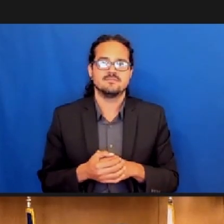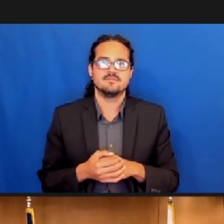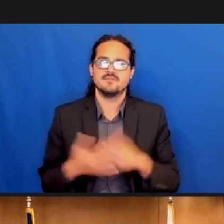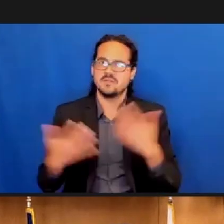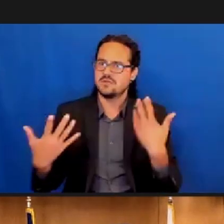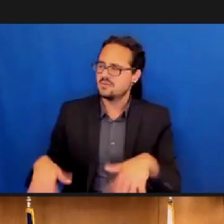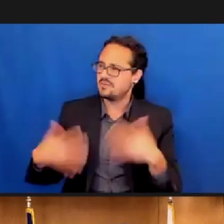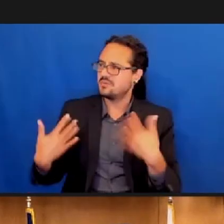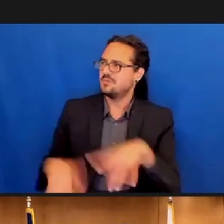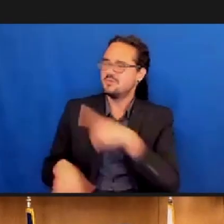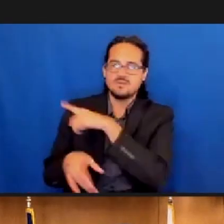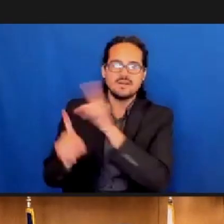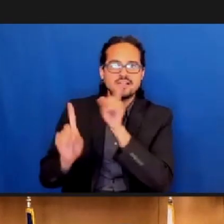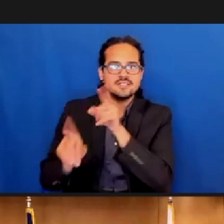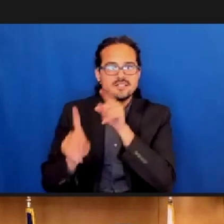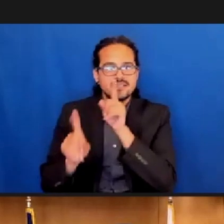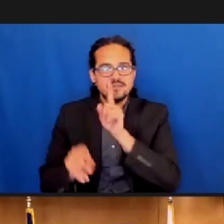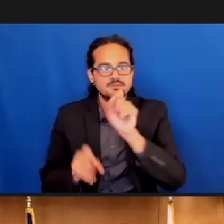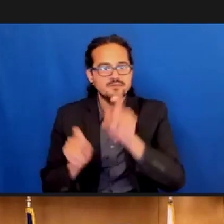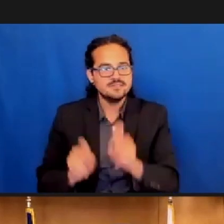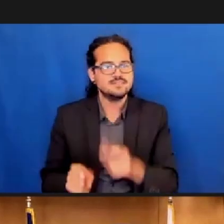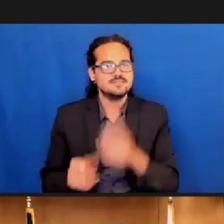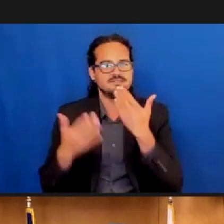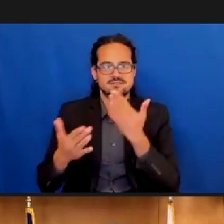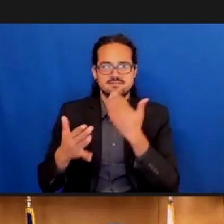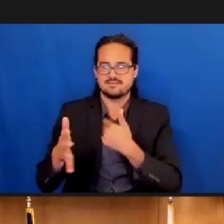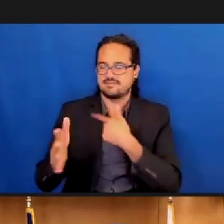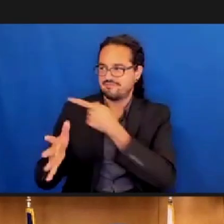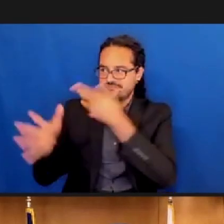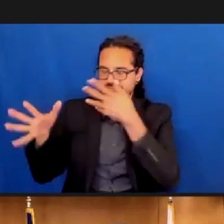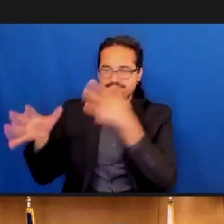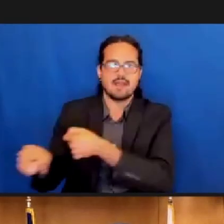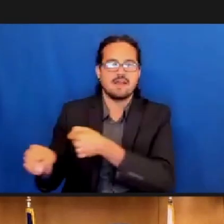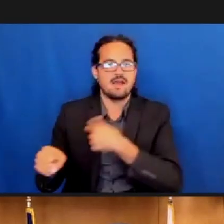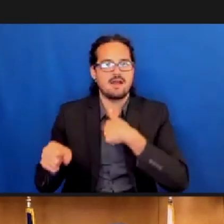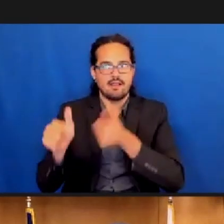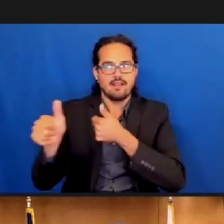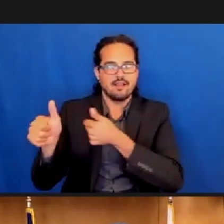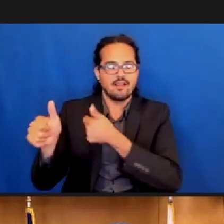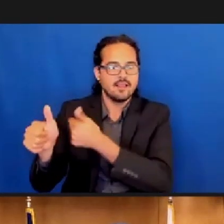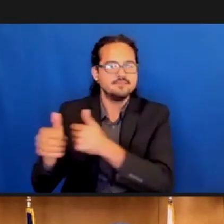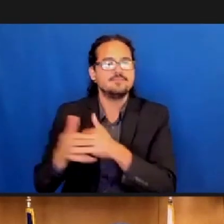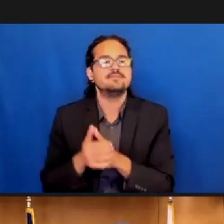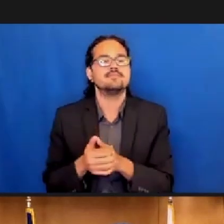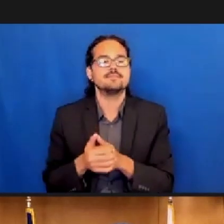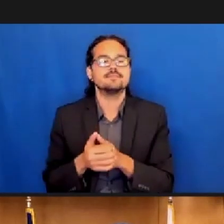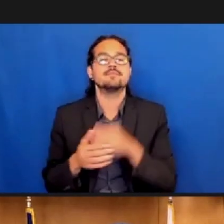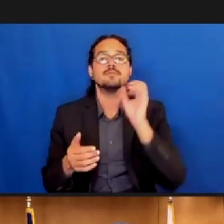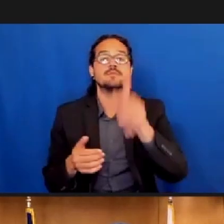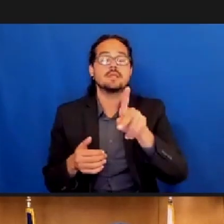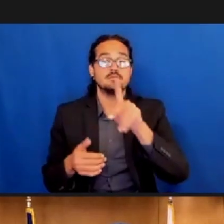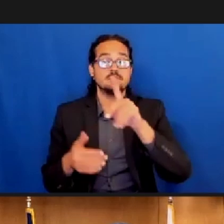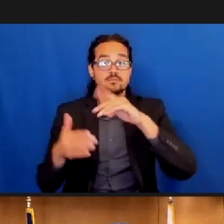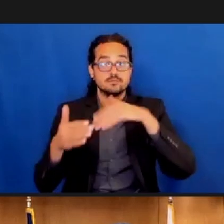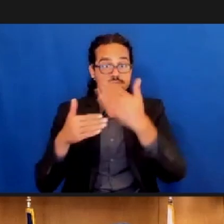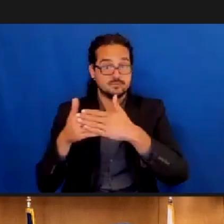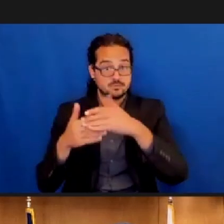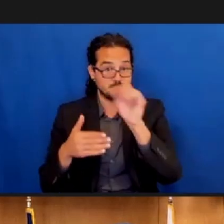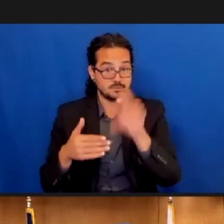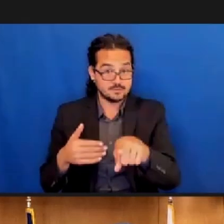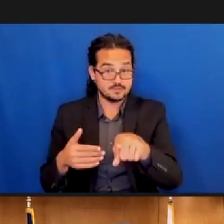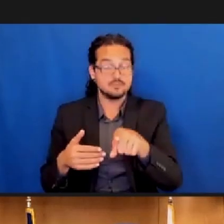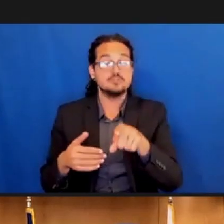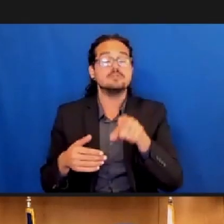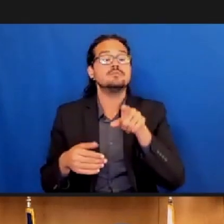going to jump into the question that you're answering right now. So can a business require proof